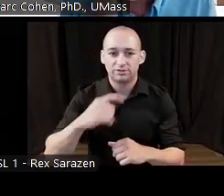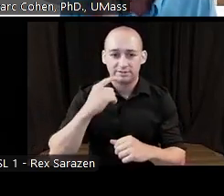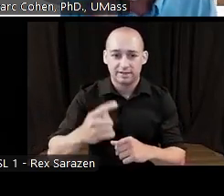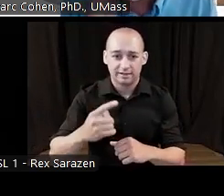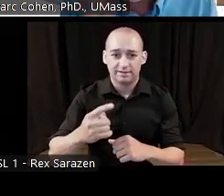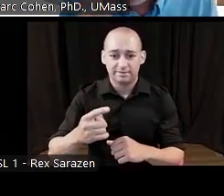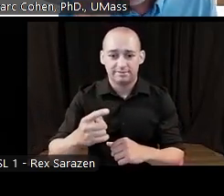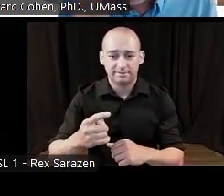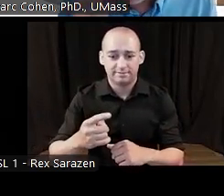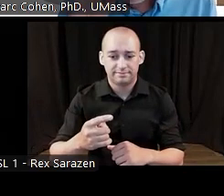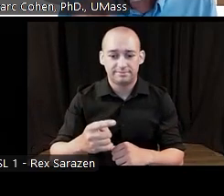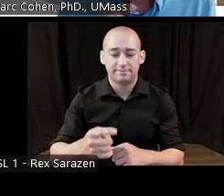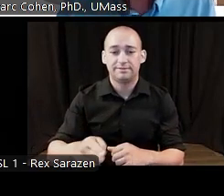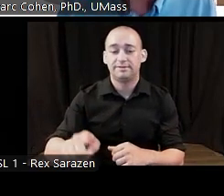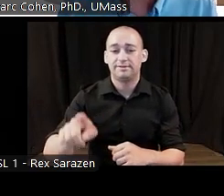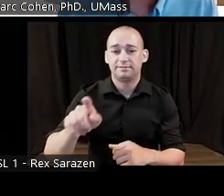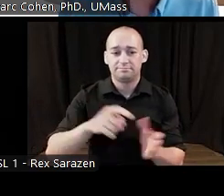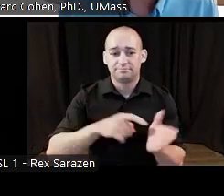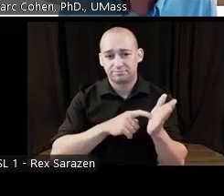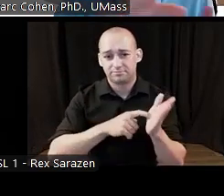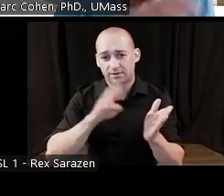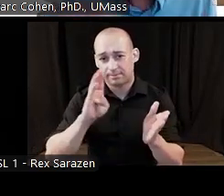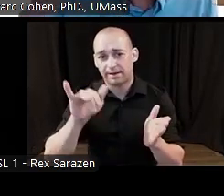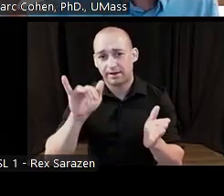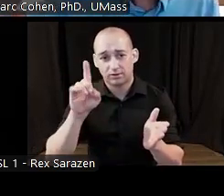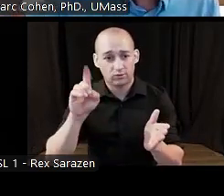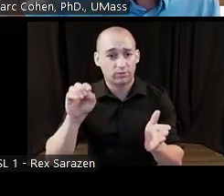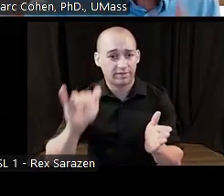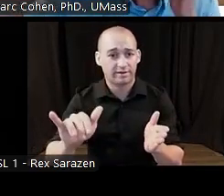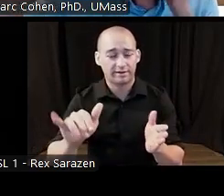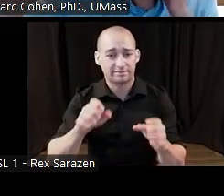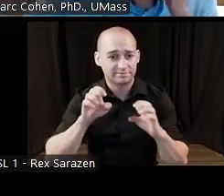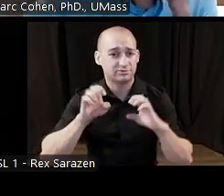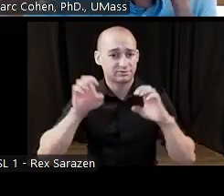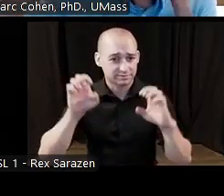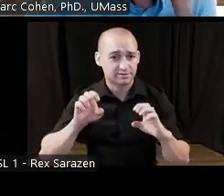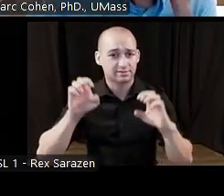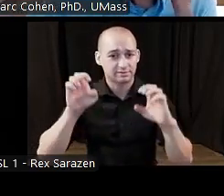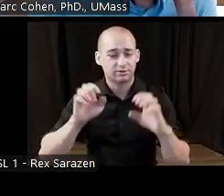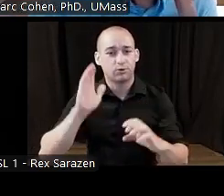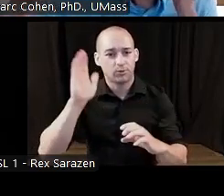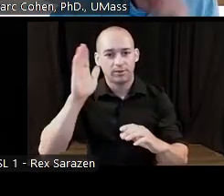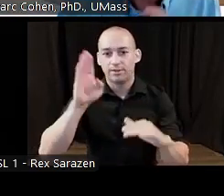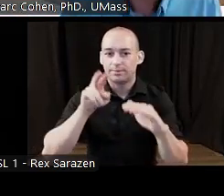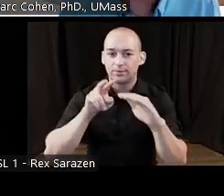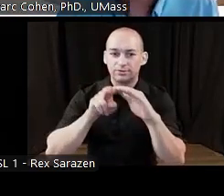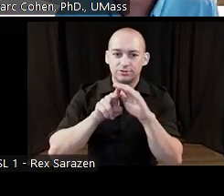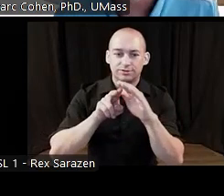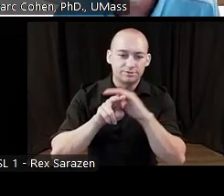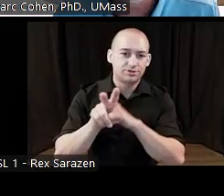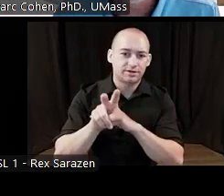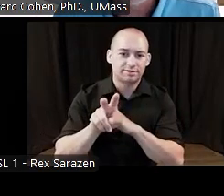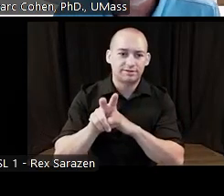that necessarily by doing this exercise, we will also be projecting, although it's not the